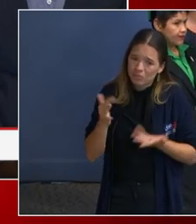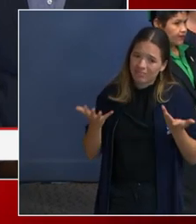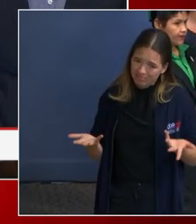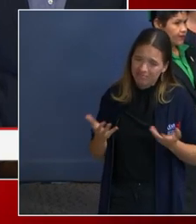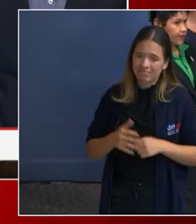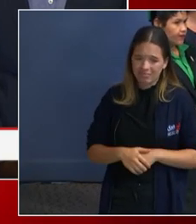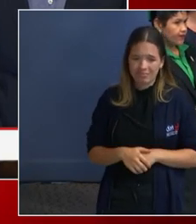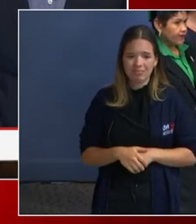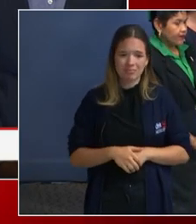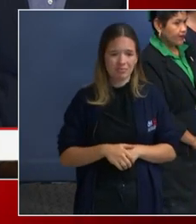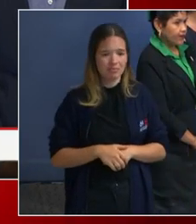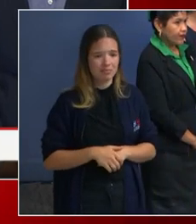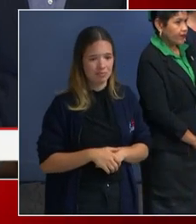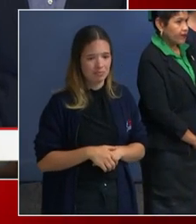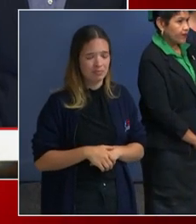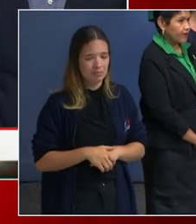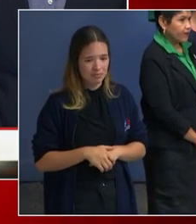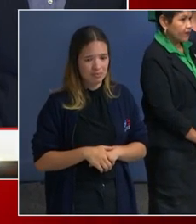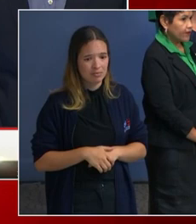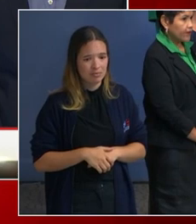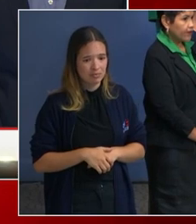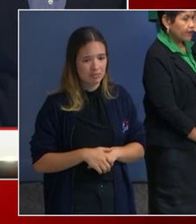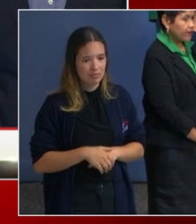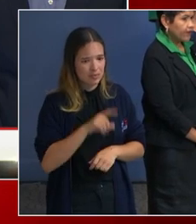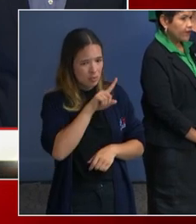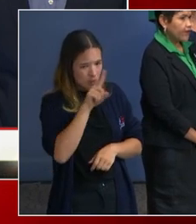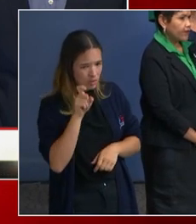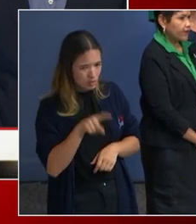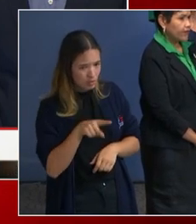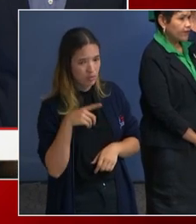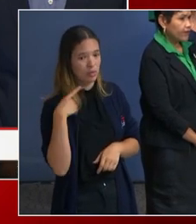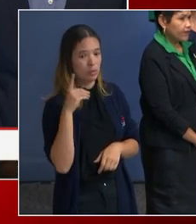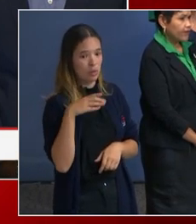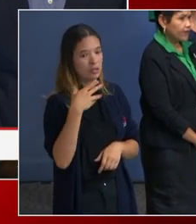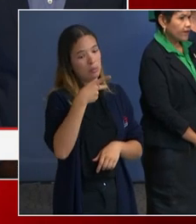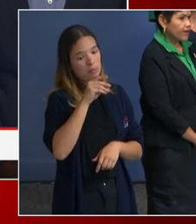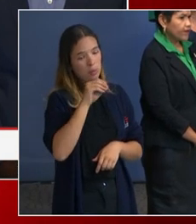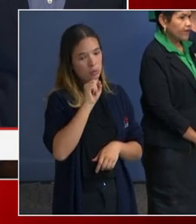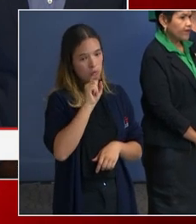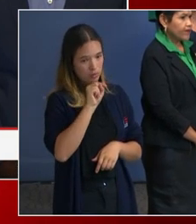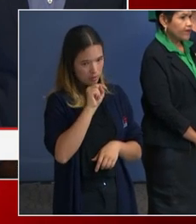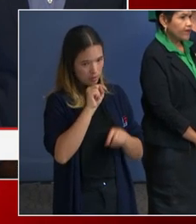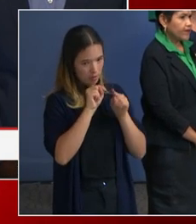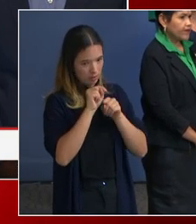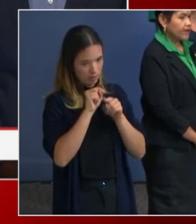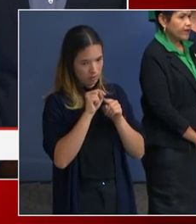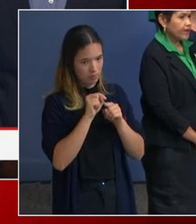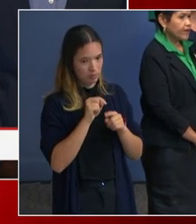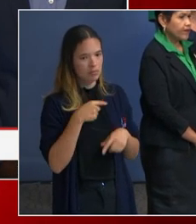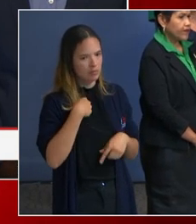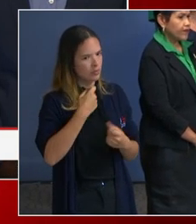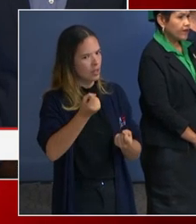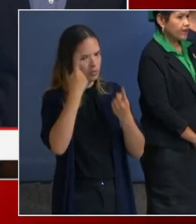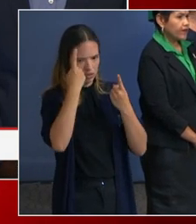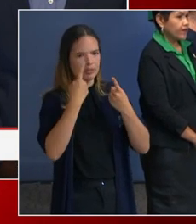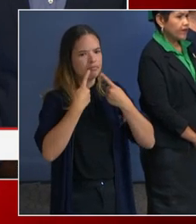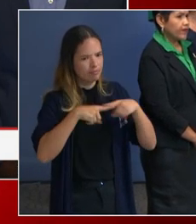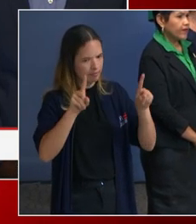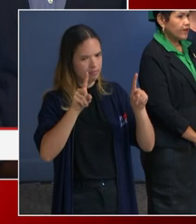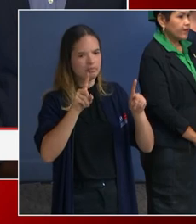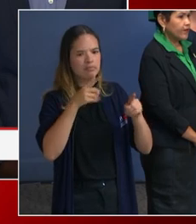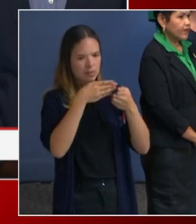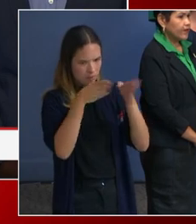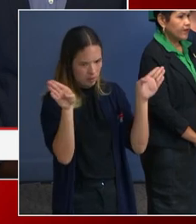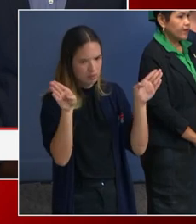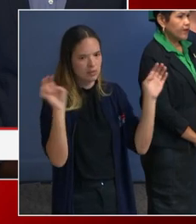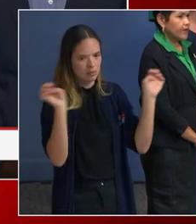aspects of the I'm sorry, Antonio Olivo at the Washington Post. I understand the practical aspects of the declaration of public emergency and the adherence